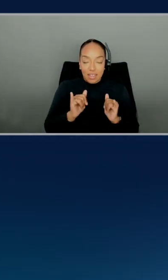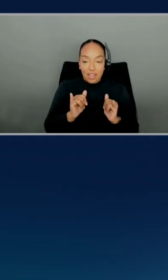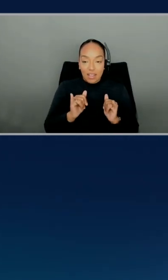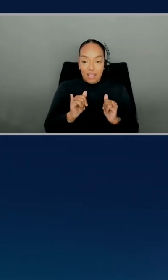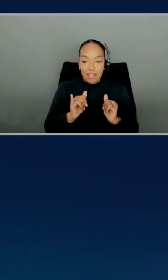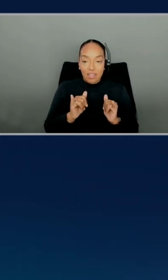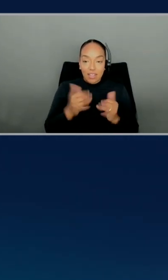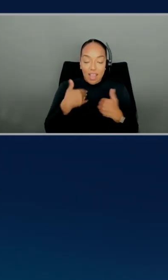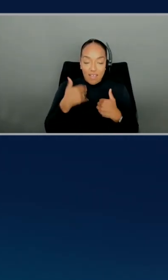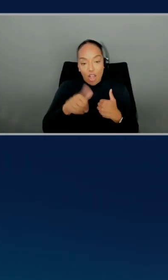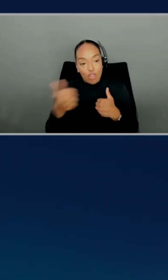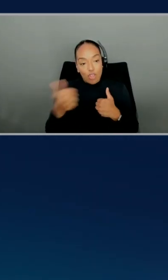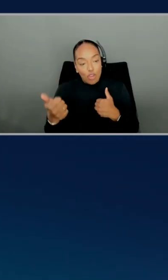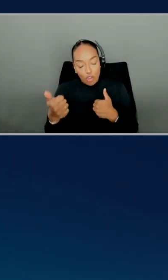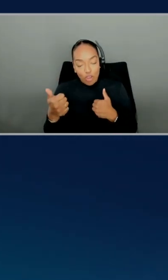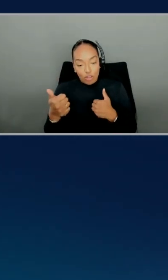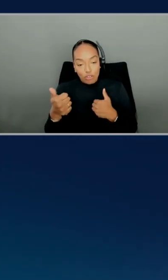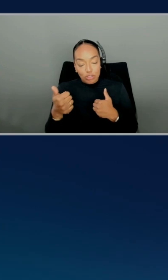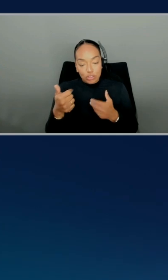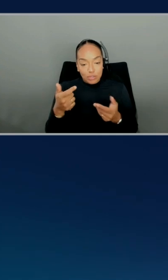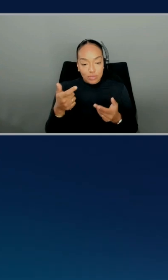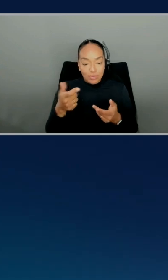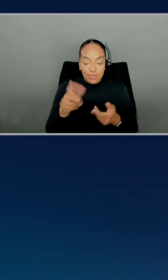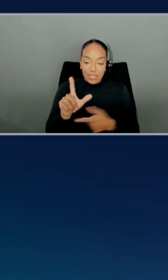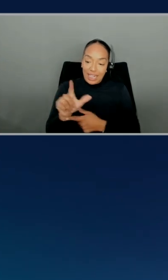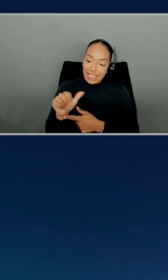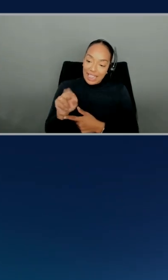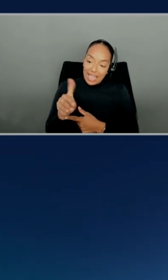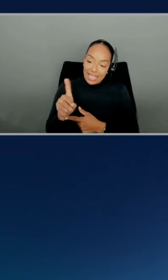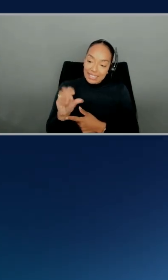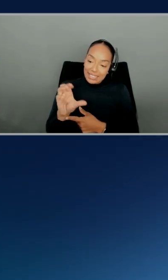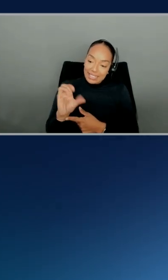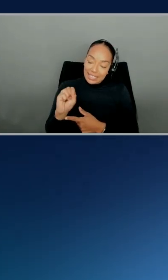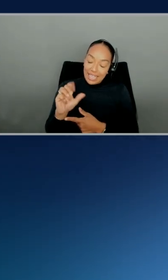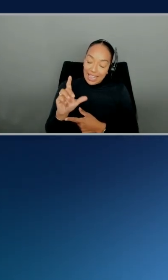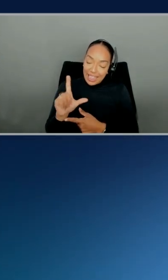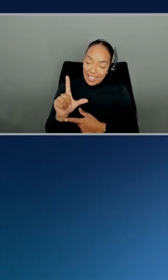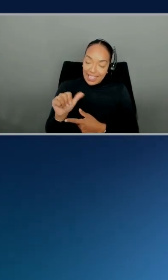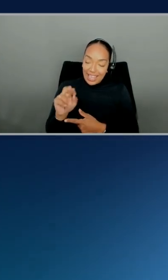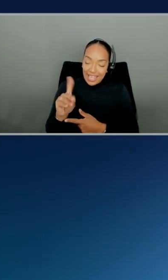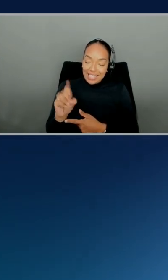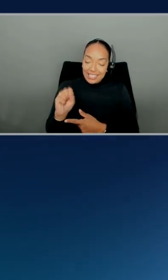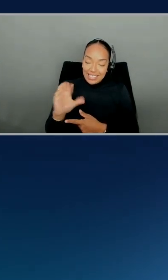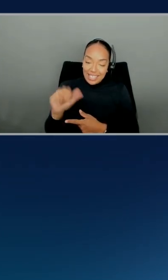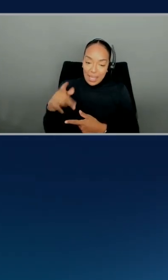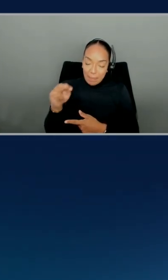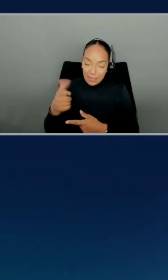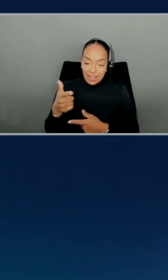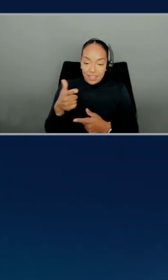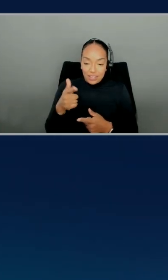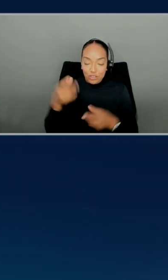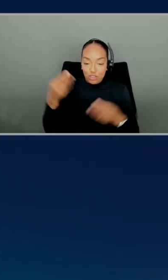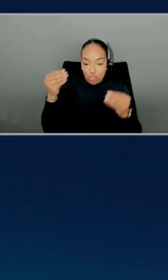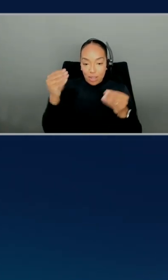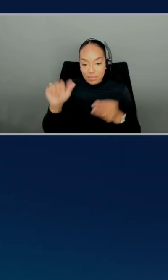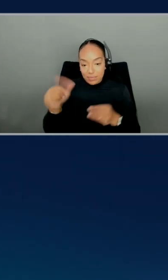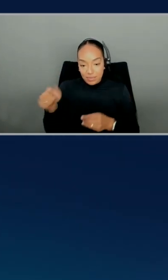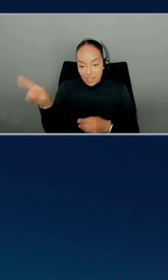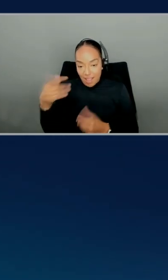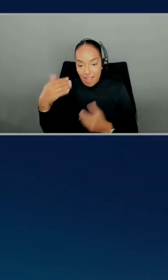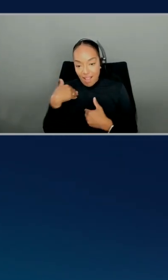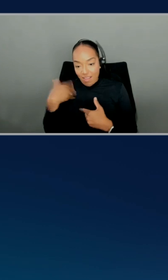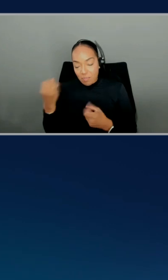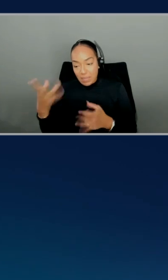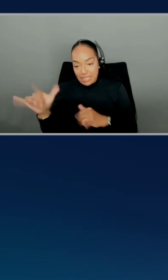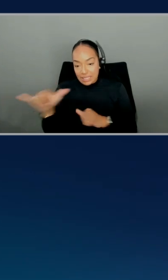shops out there, right? So I think that's the general idea. You probably work on something that is something you know really, really well,